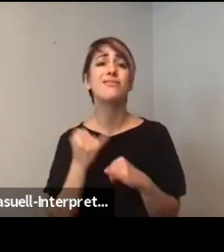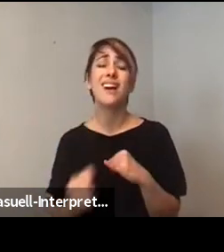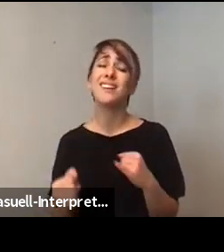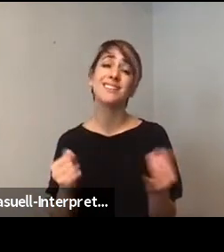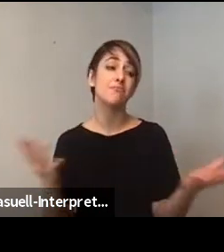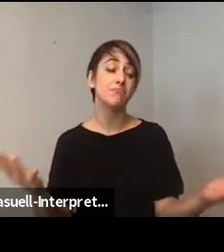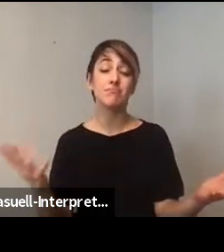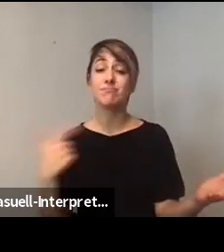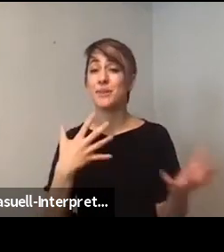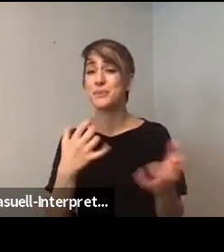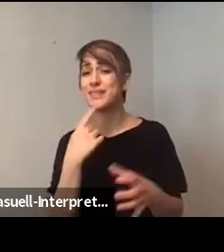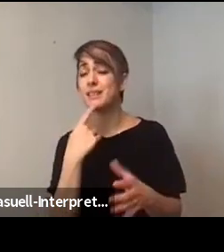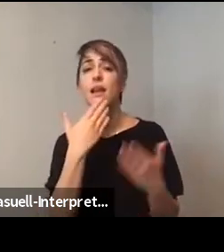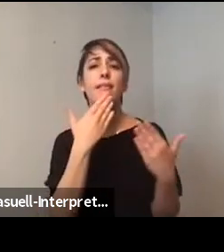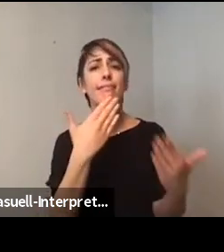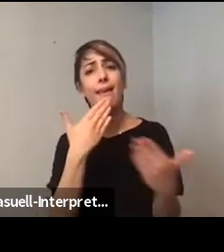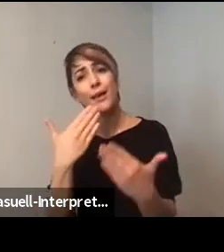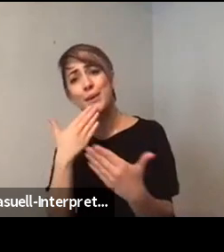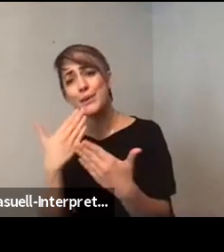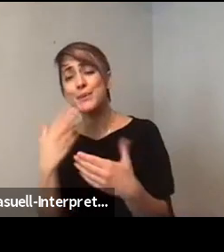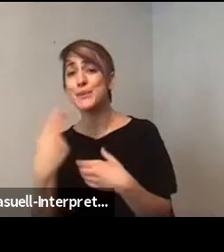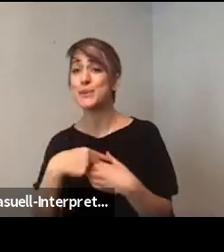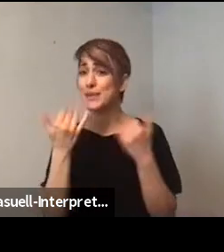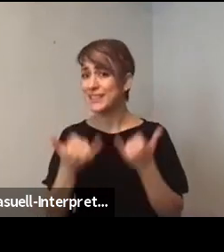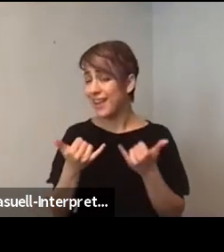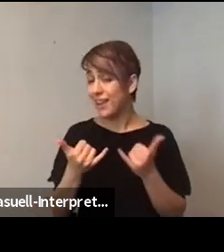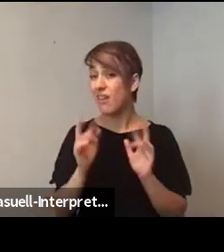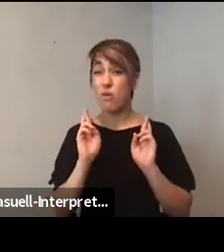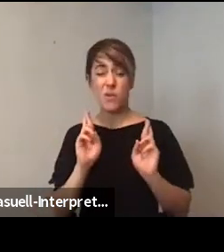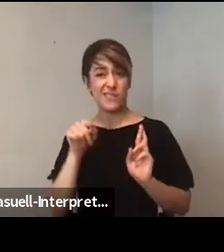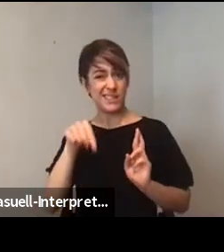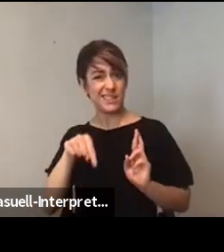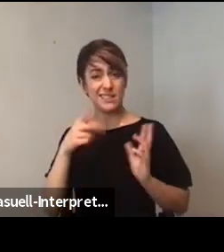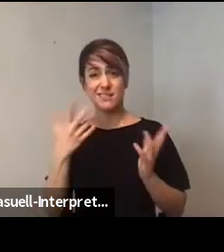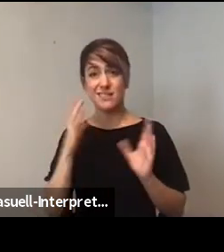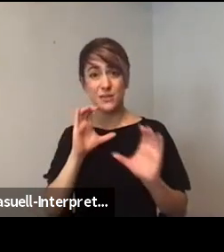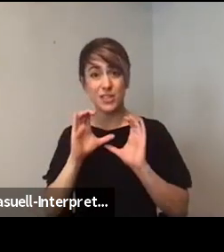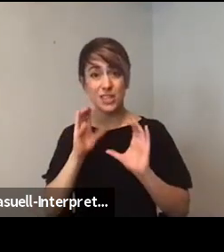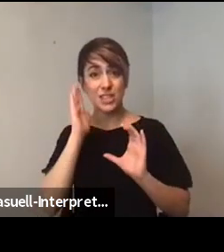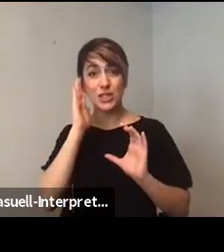with us today. And we hope that this conversation sparks more conversation.